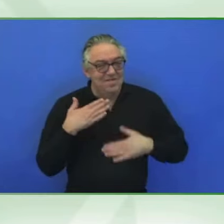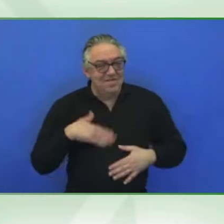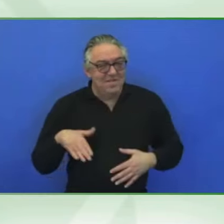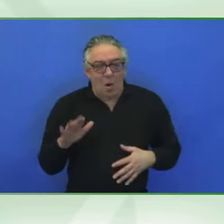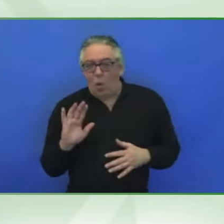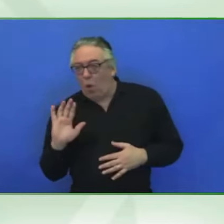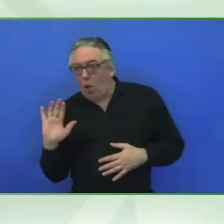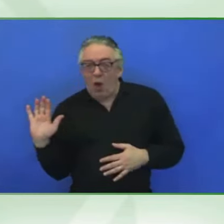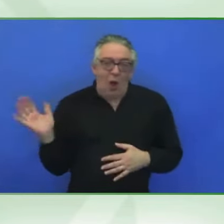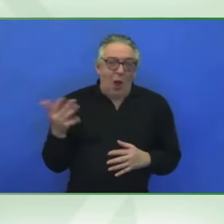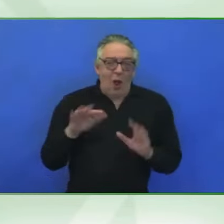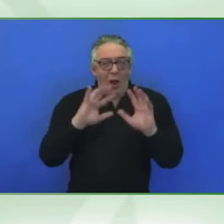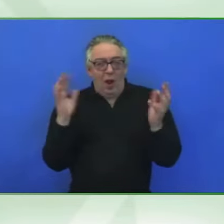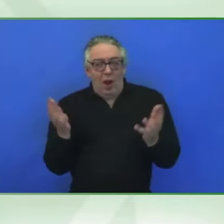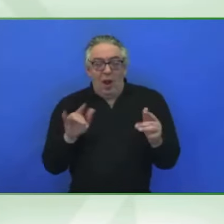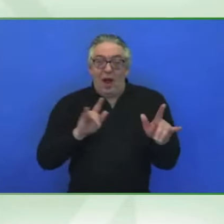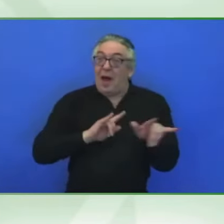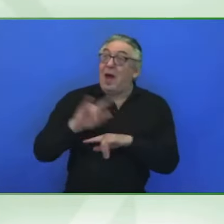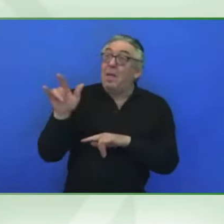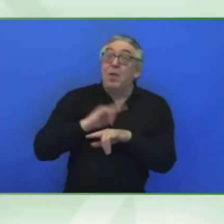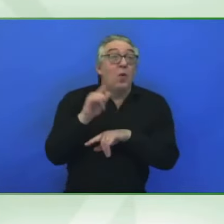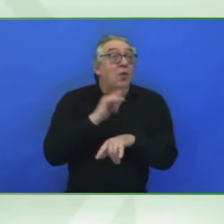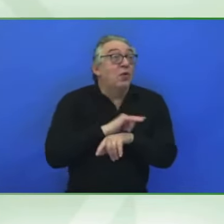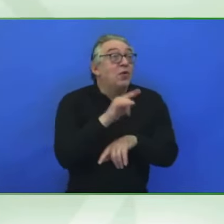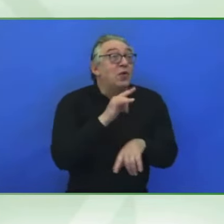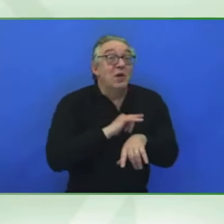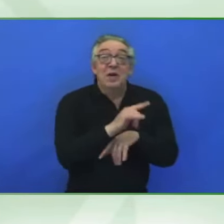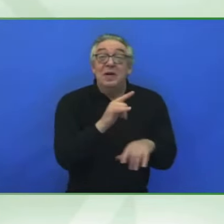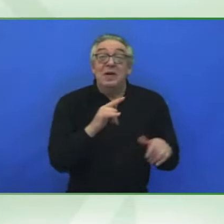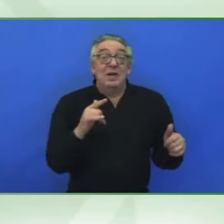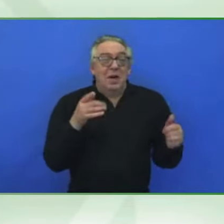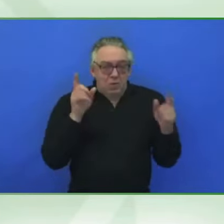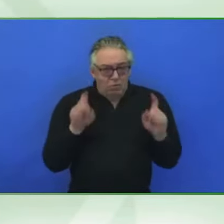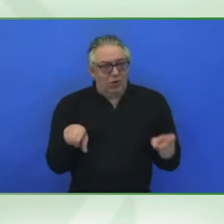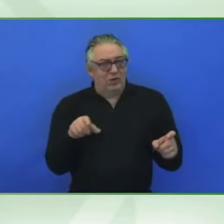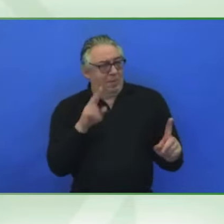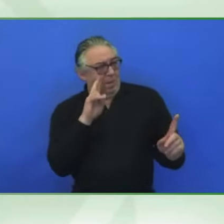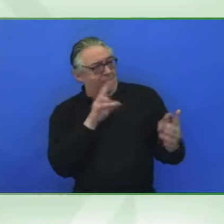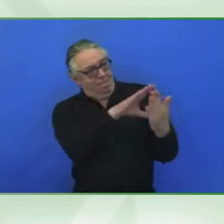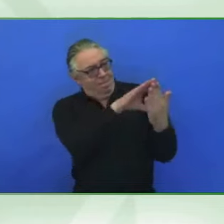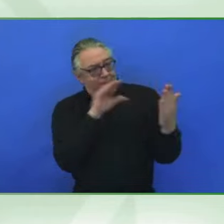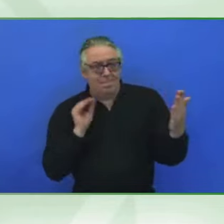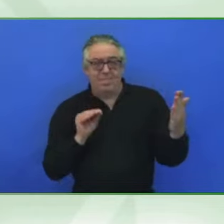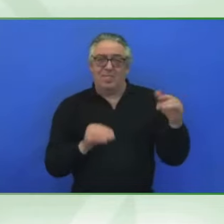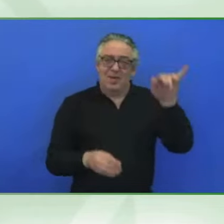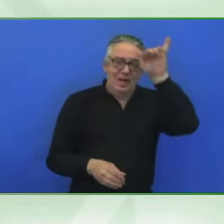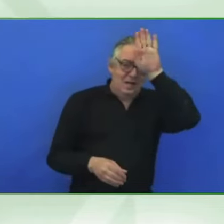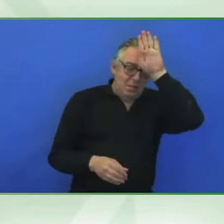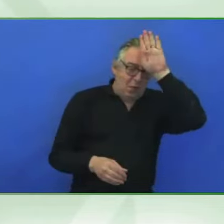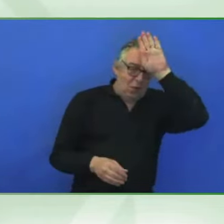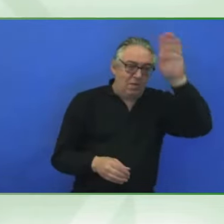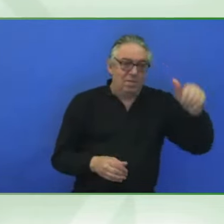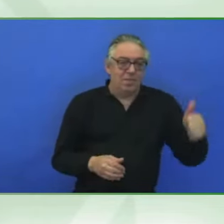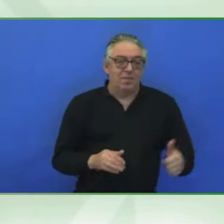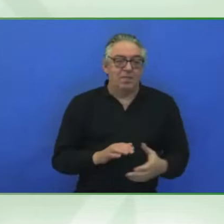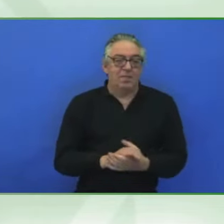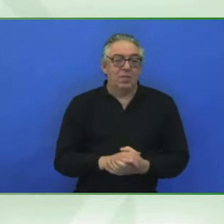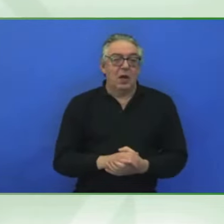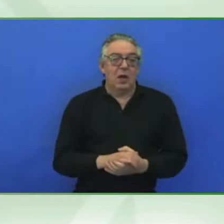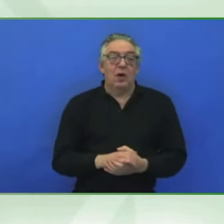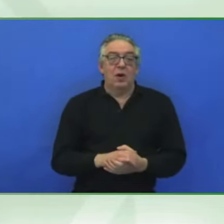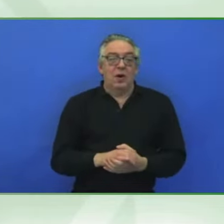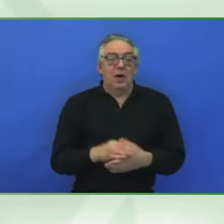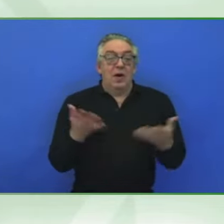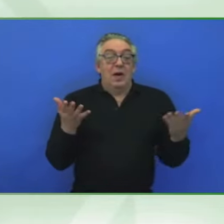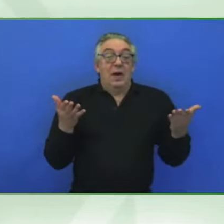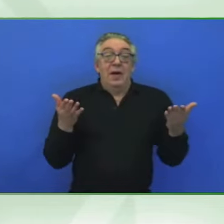presentation just before Joanna Wootten, because when you talked about finding the pain points jointly with people with disabilities and finding the